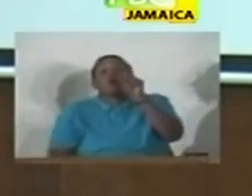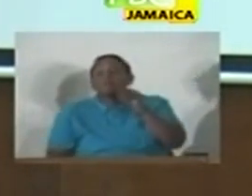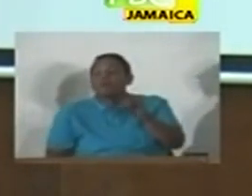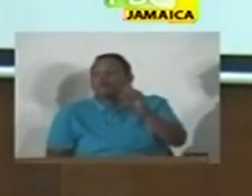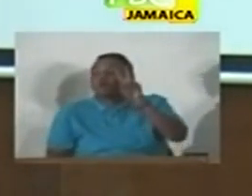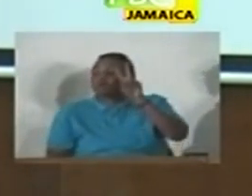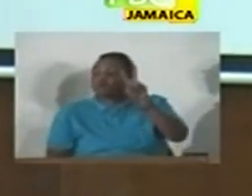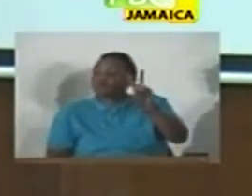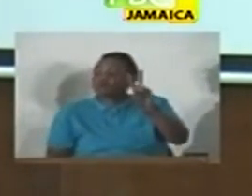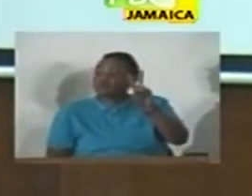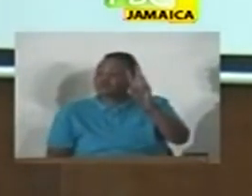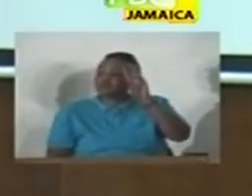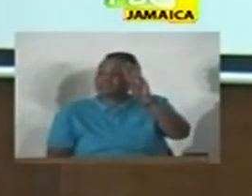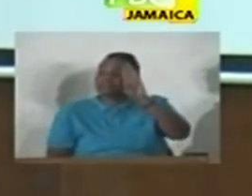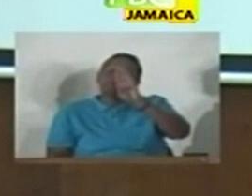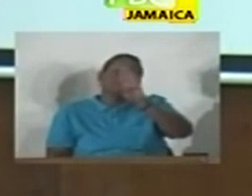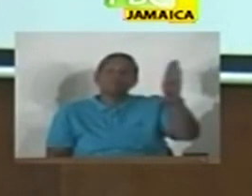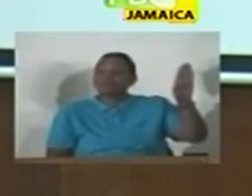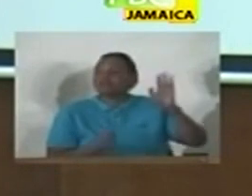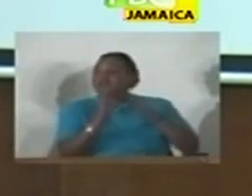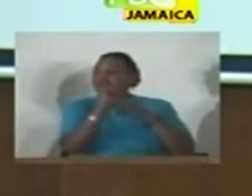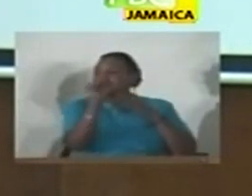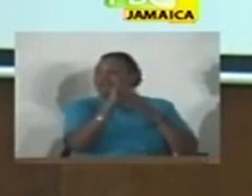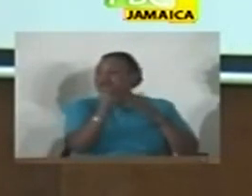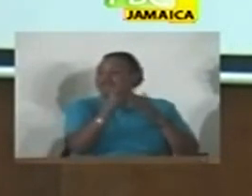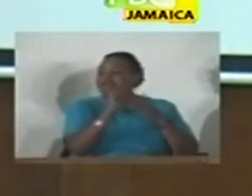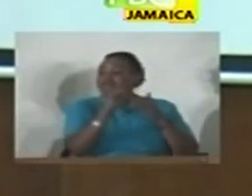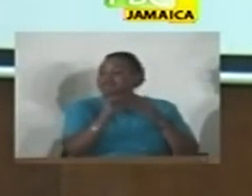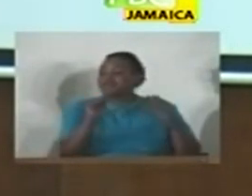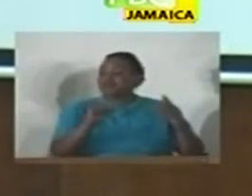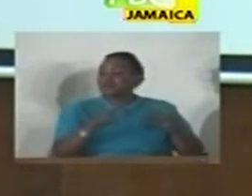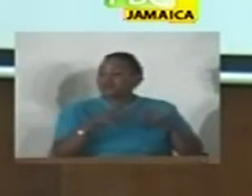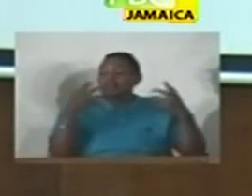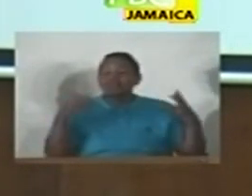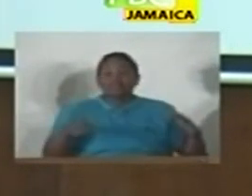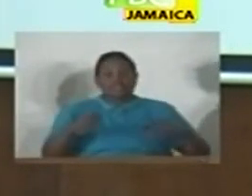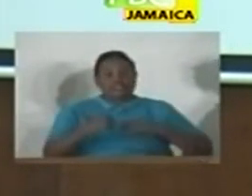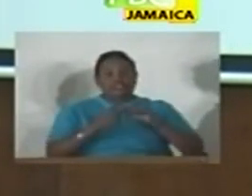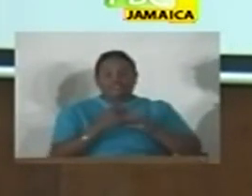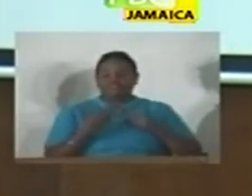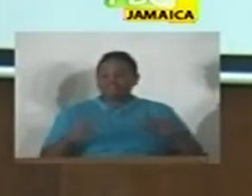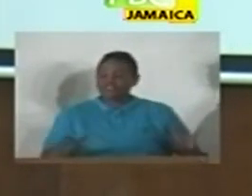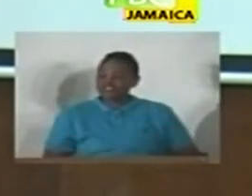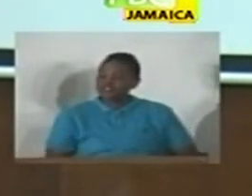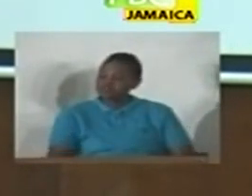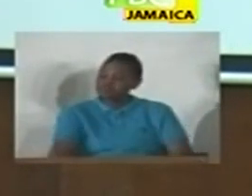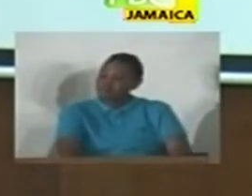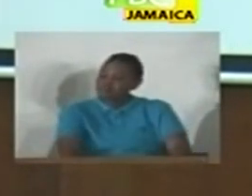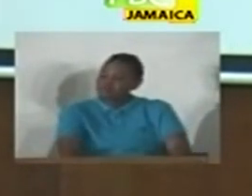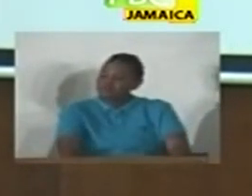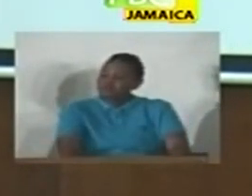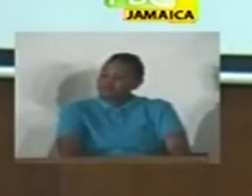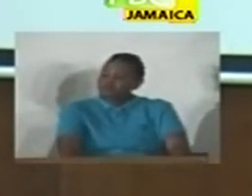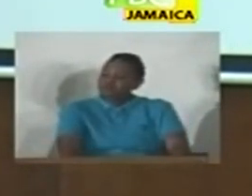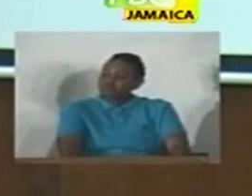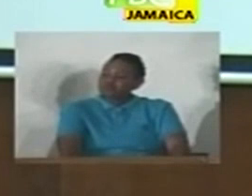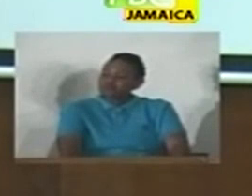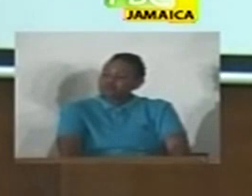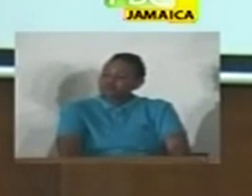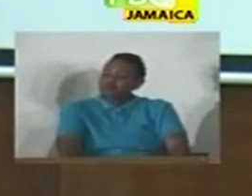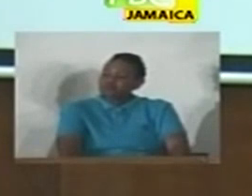$1.26 billion by the end of this year. There will also be